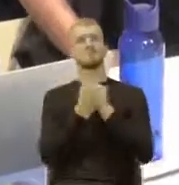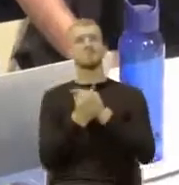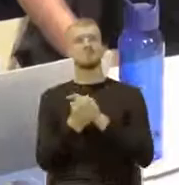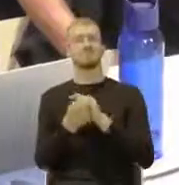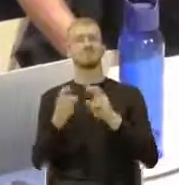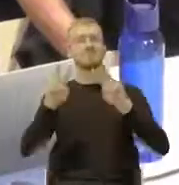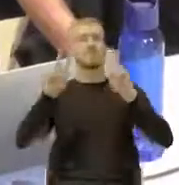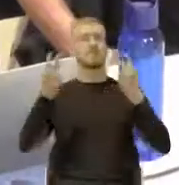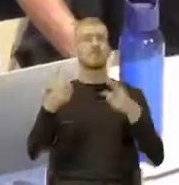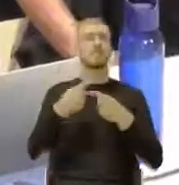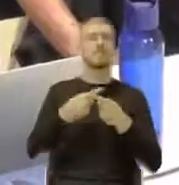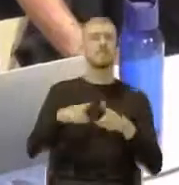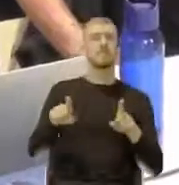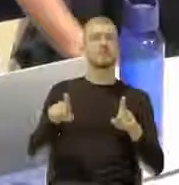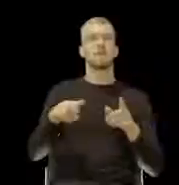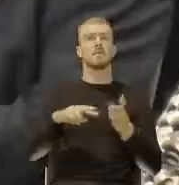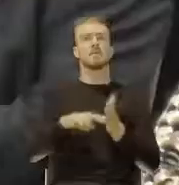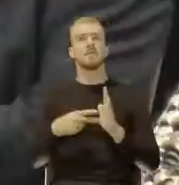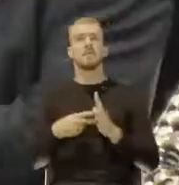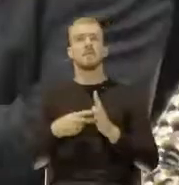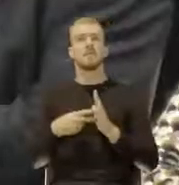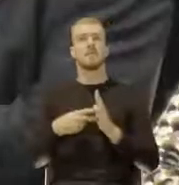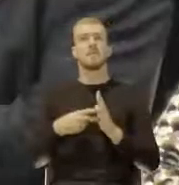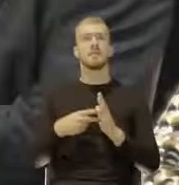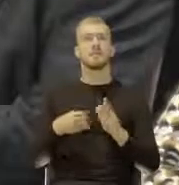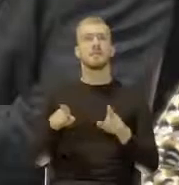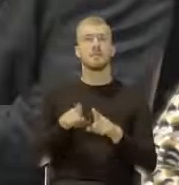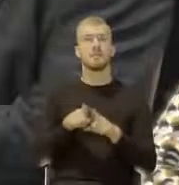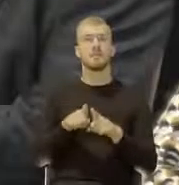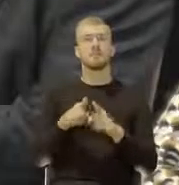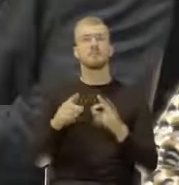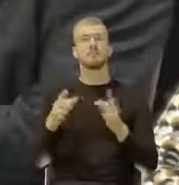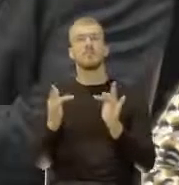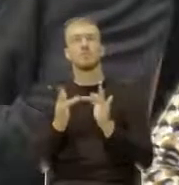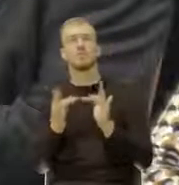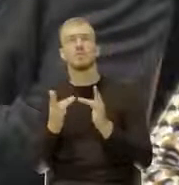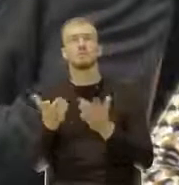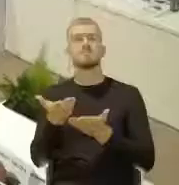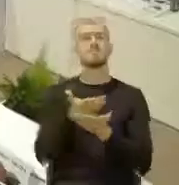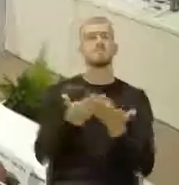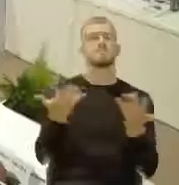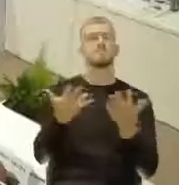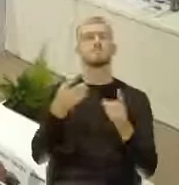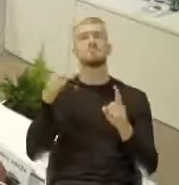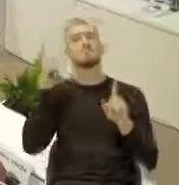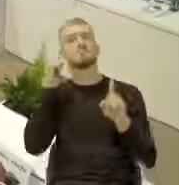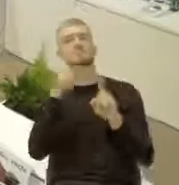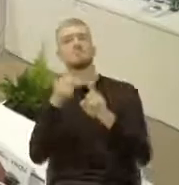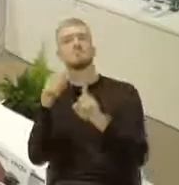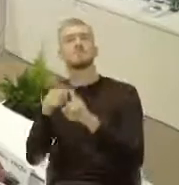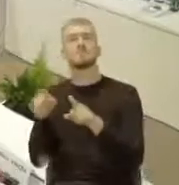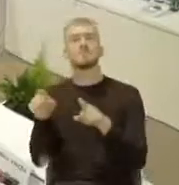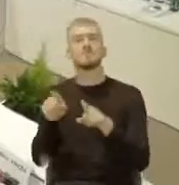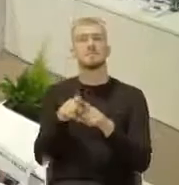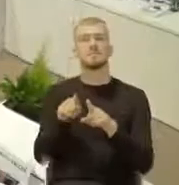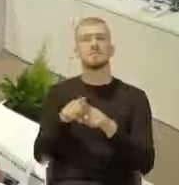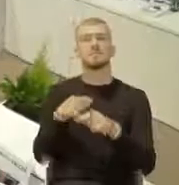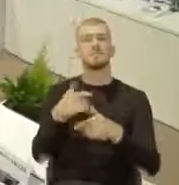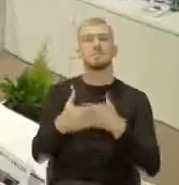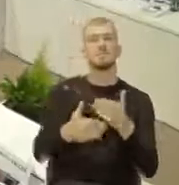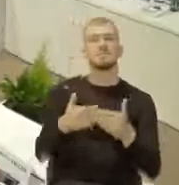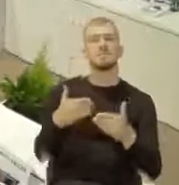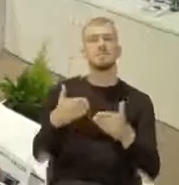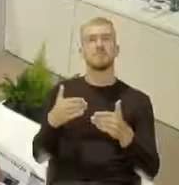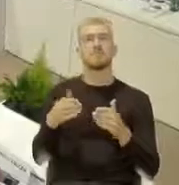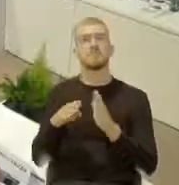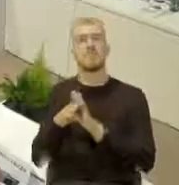way that we co-create, the way that we meaningfully build local capacity, and the way that we minimize risks, in